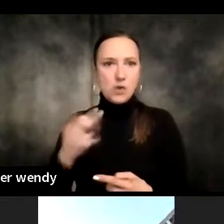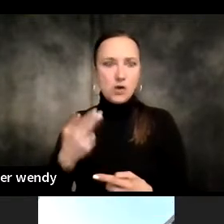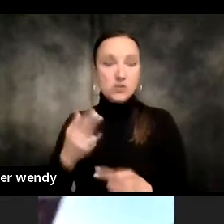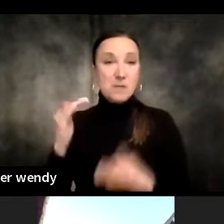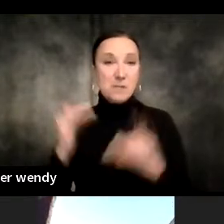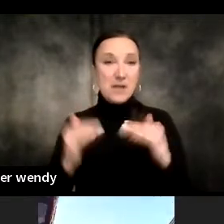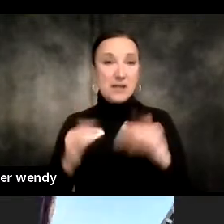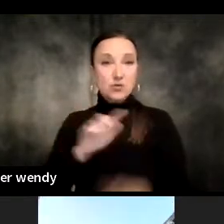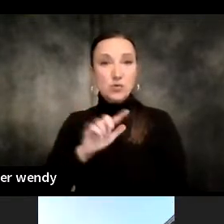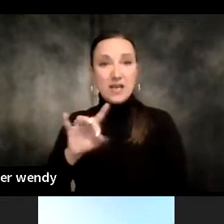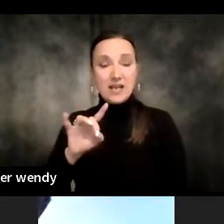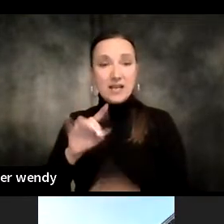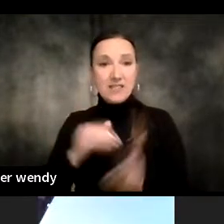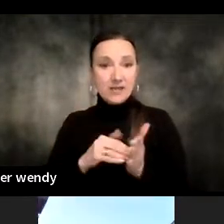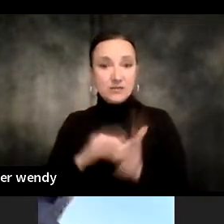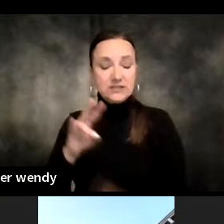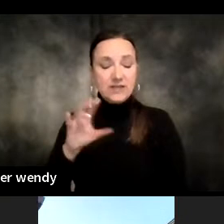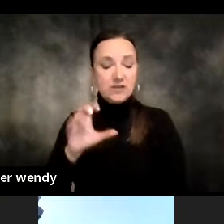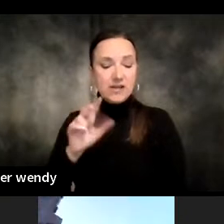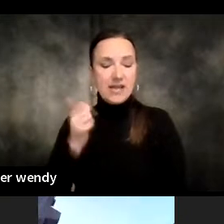balance of